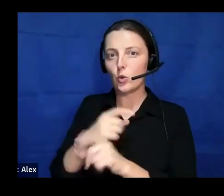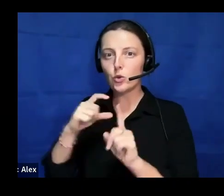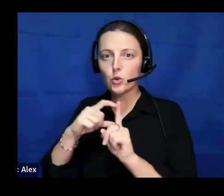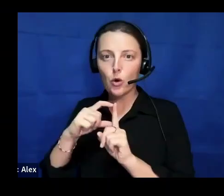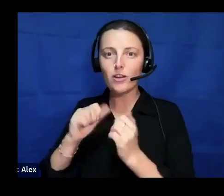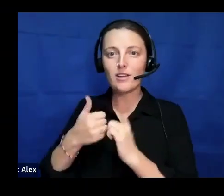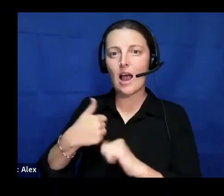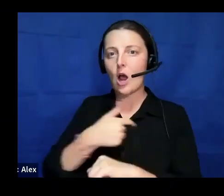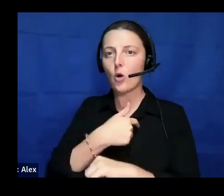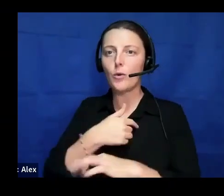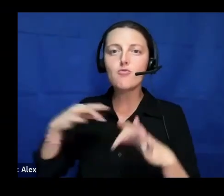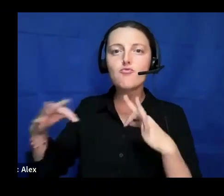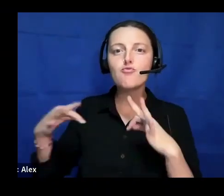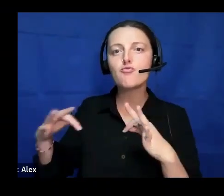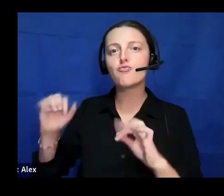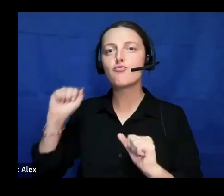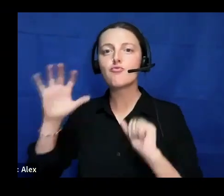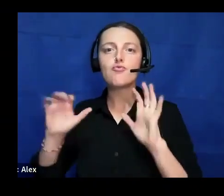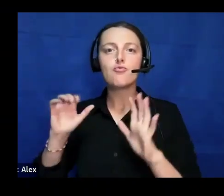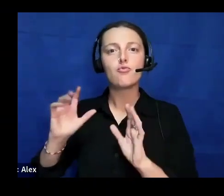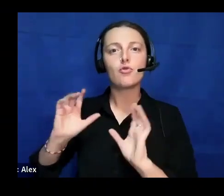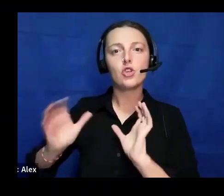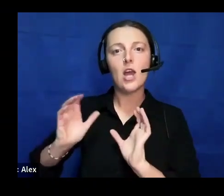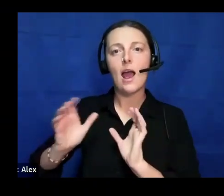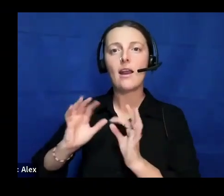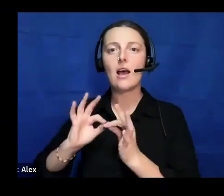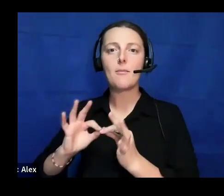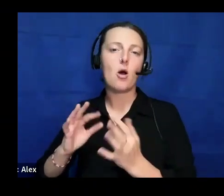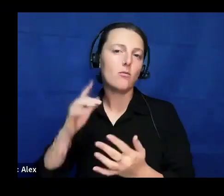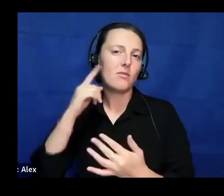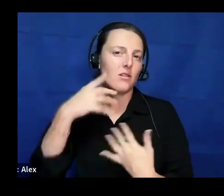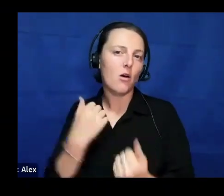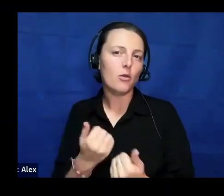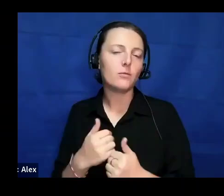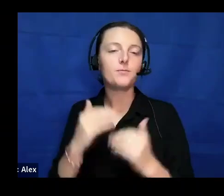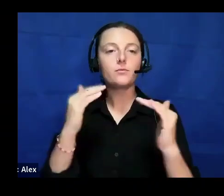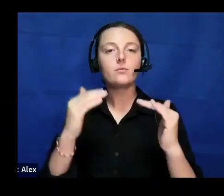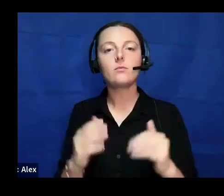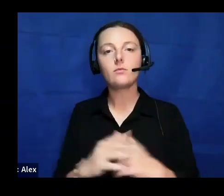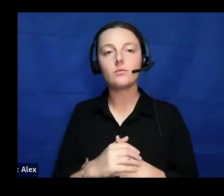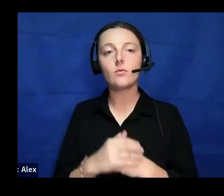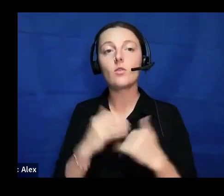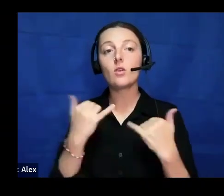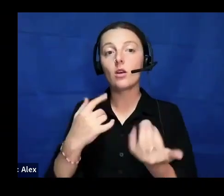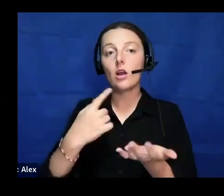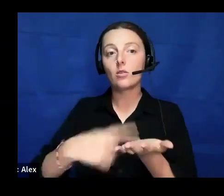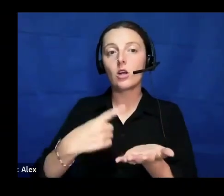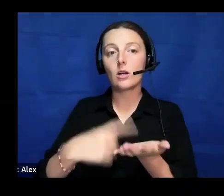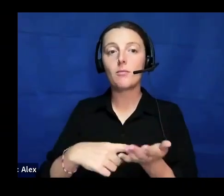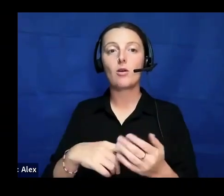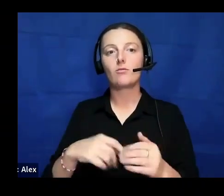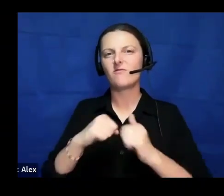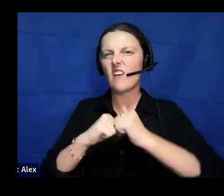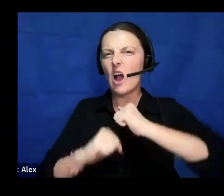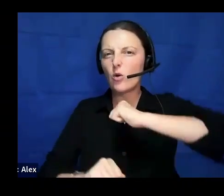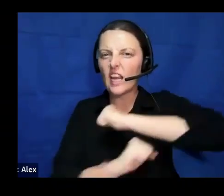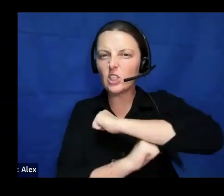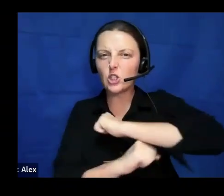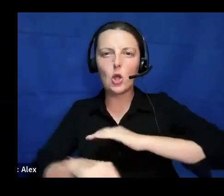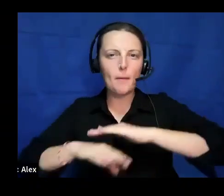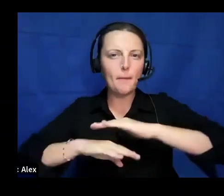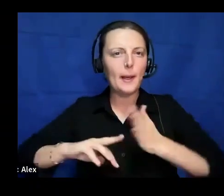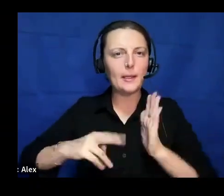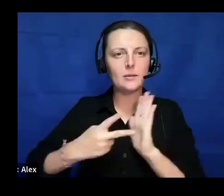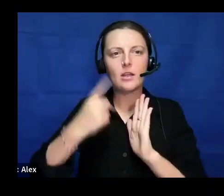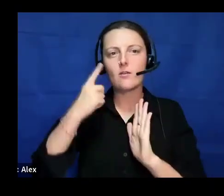So, kind of giving us a good foundation of what mental health and mental illnesses are. And I think this is important to